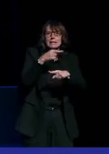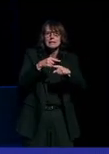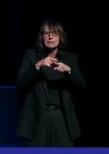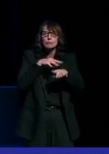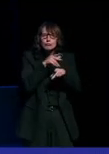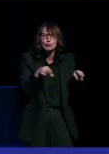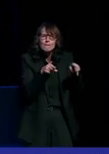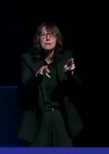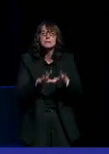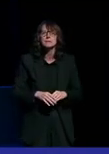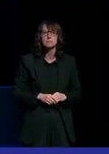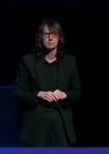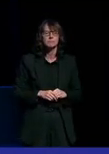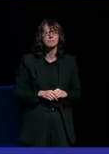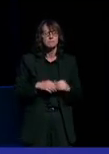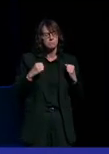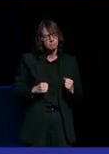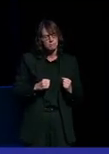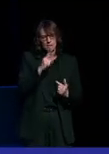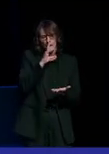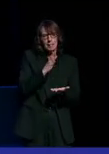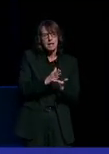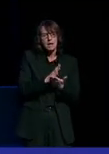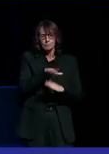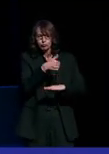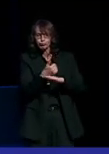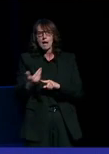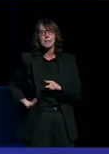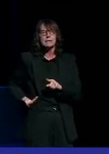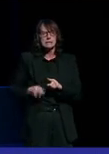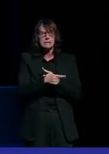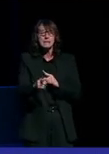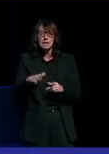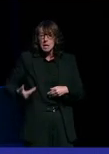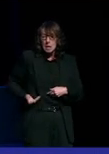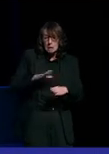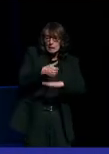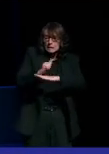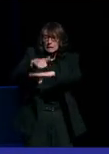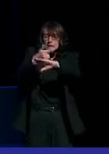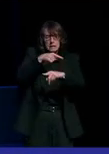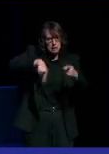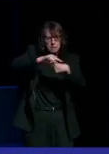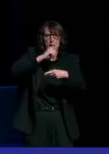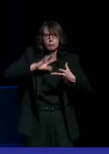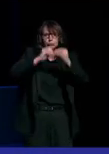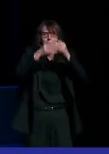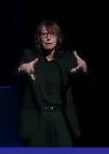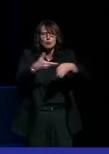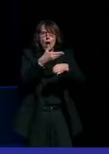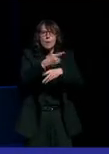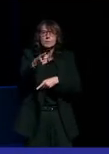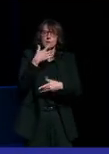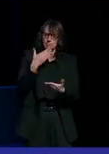I believe in private enterprise. We all do. It's business that creates jobs, secures our prosperity, and pays